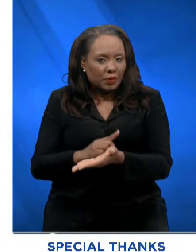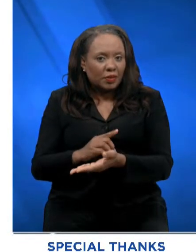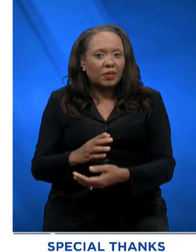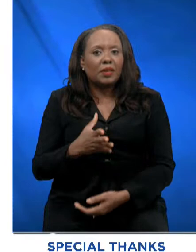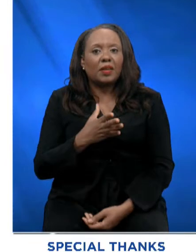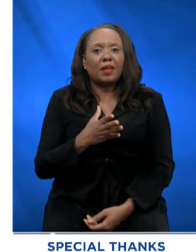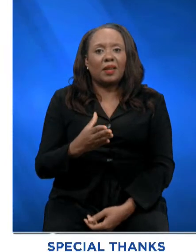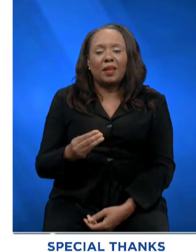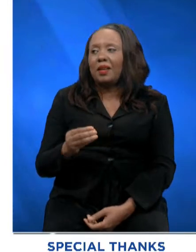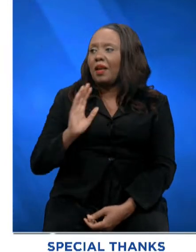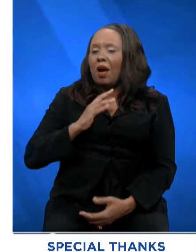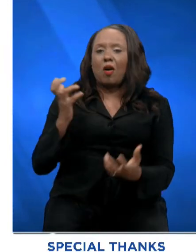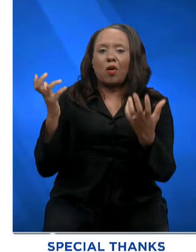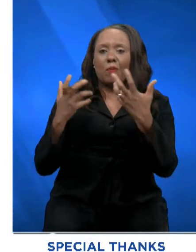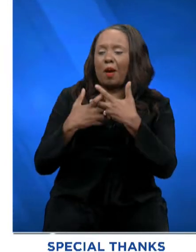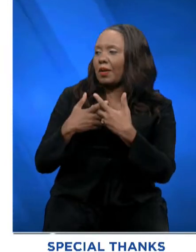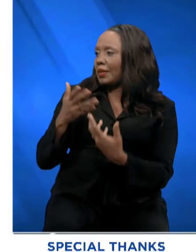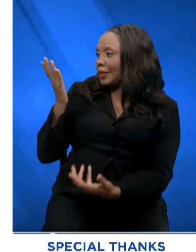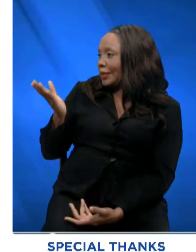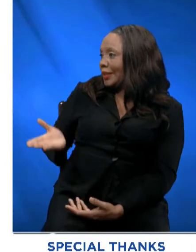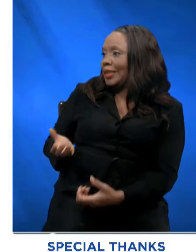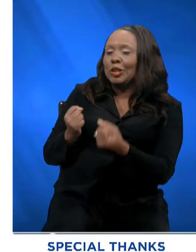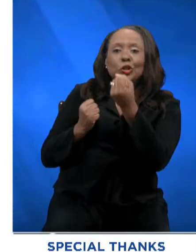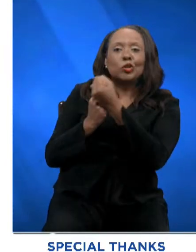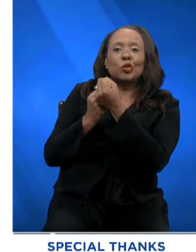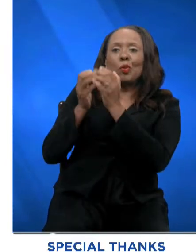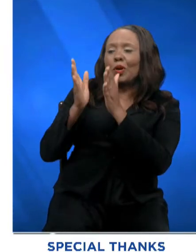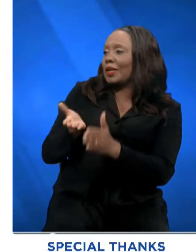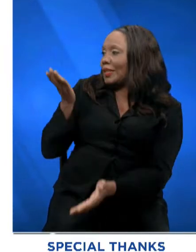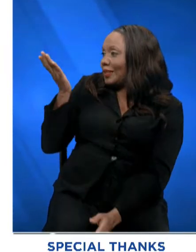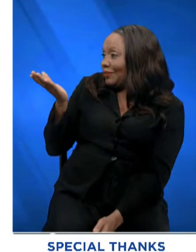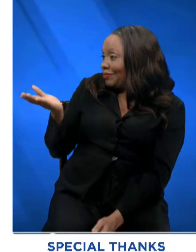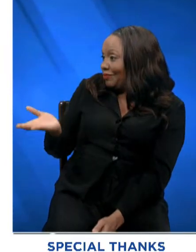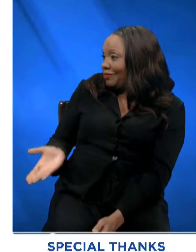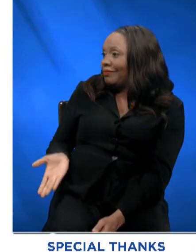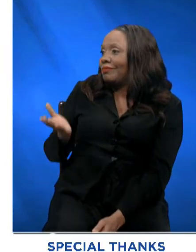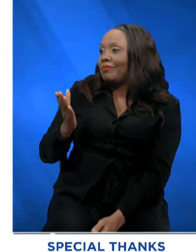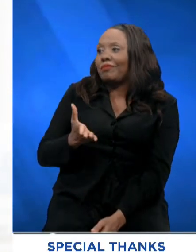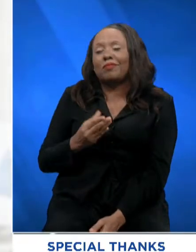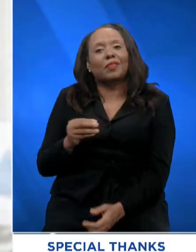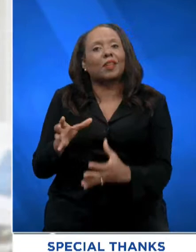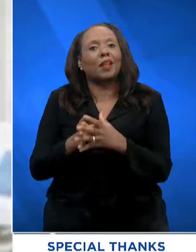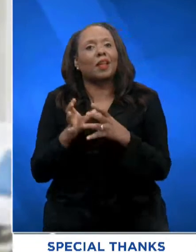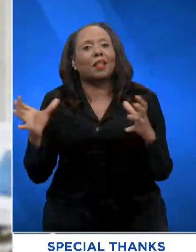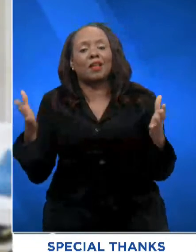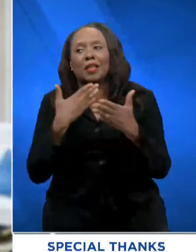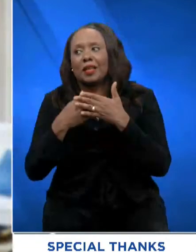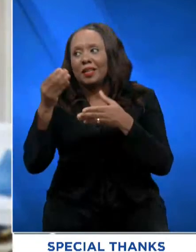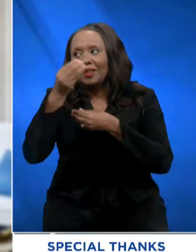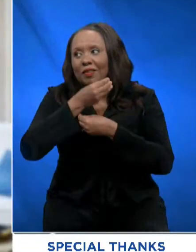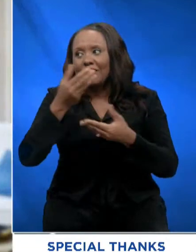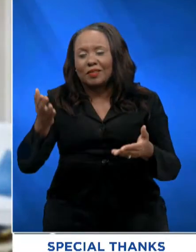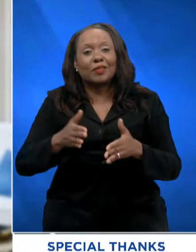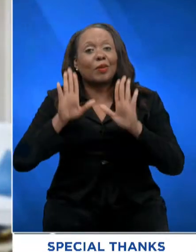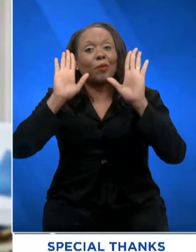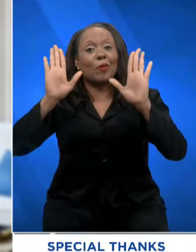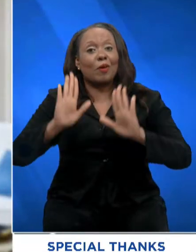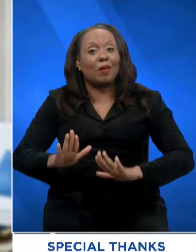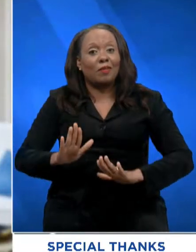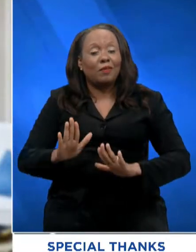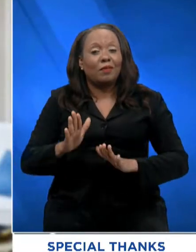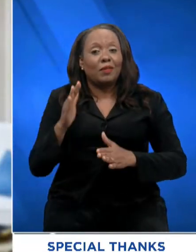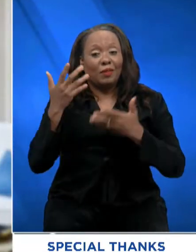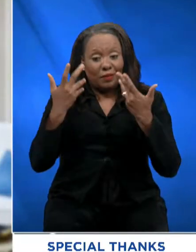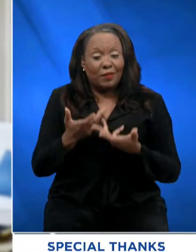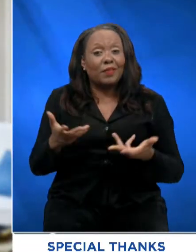to our partners, David. Such invaluable information as usual. Well, quite an end to tonight's program. And I just